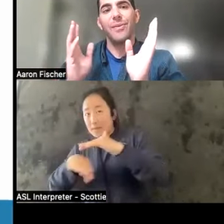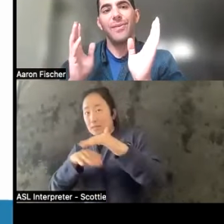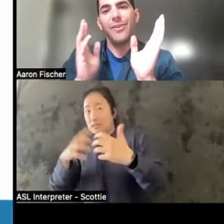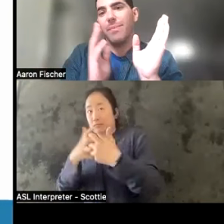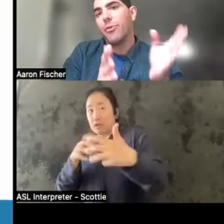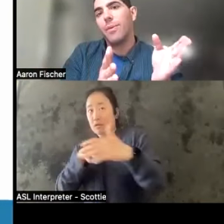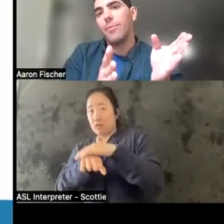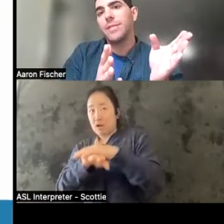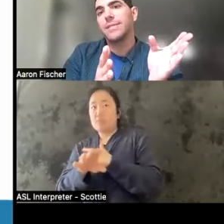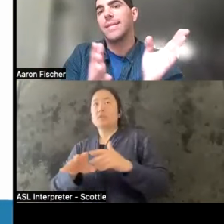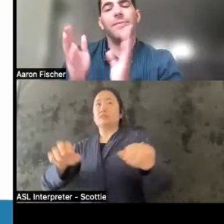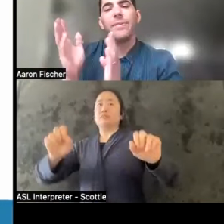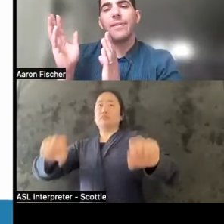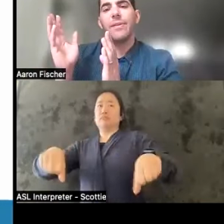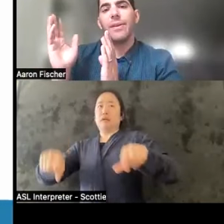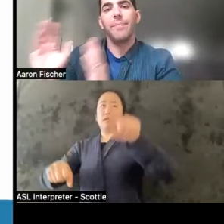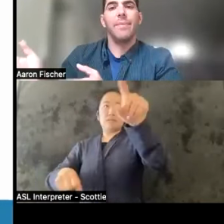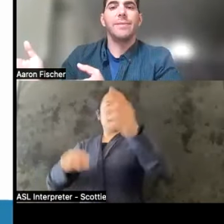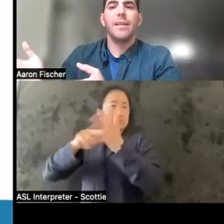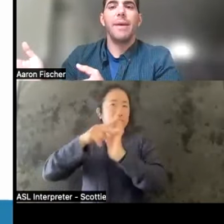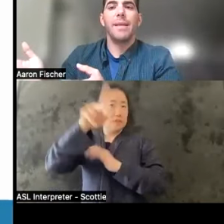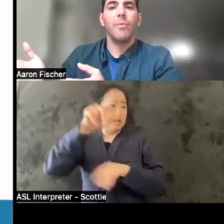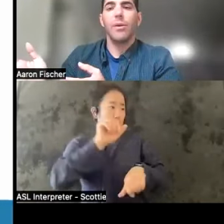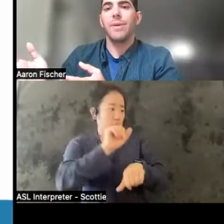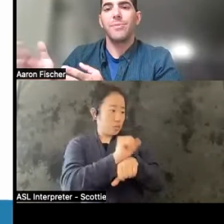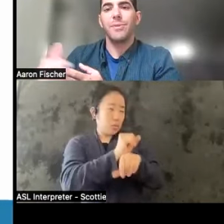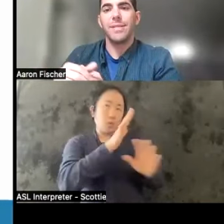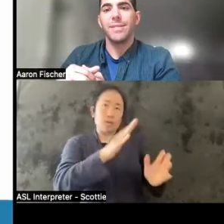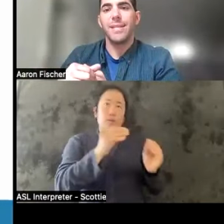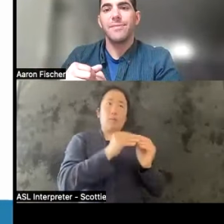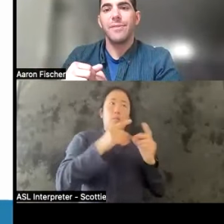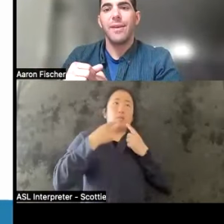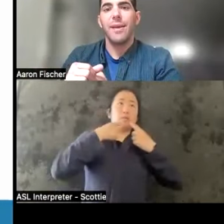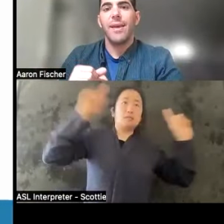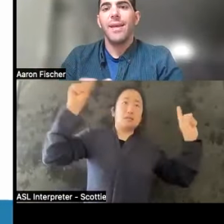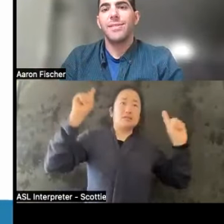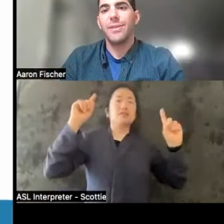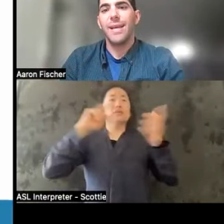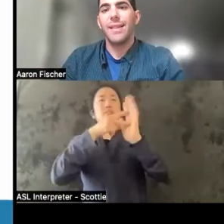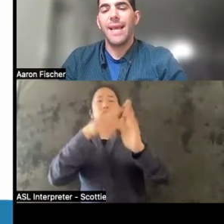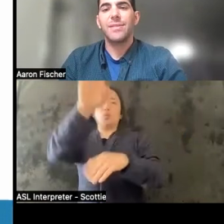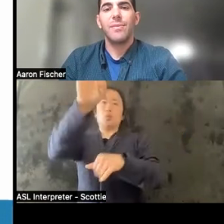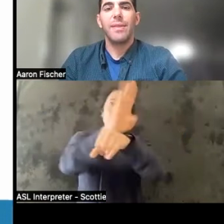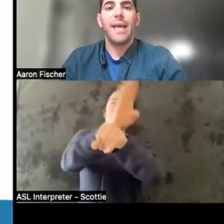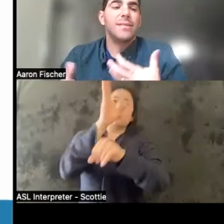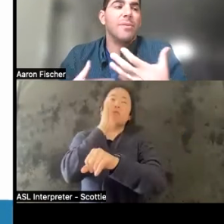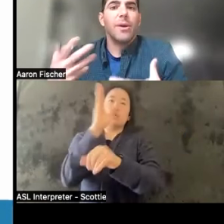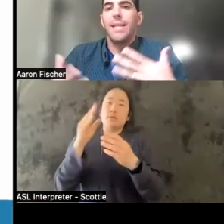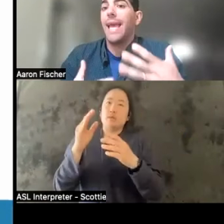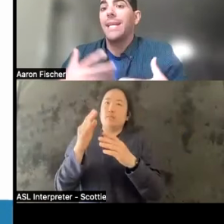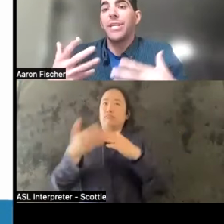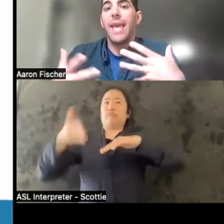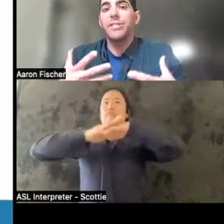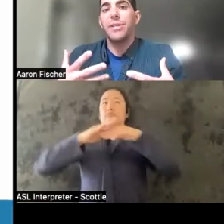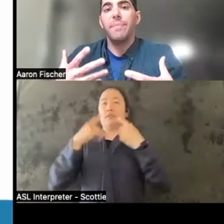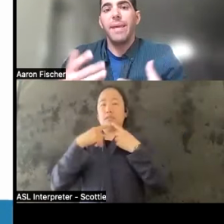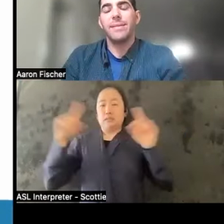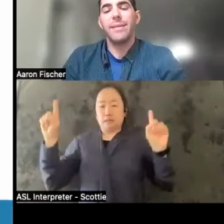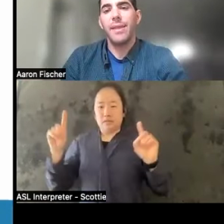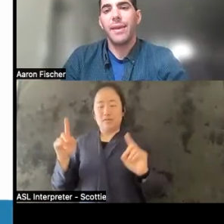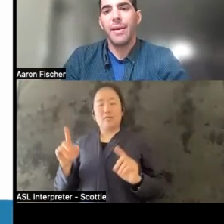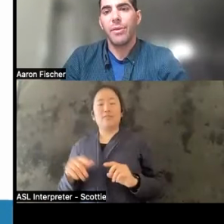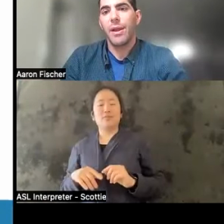your employee more successful, and it's going to make the workplace more successful. And so that's the work and the